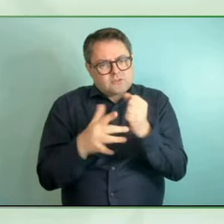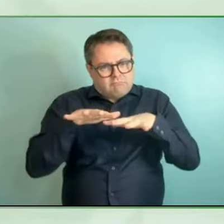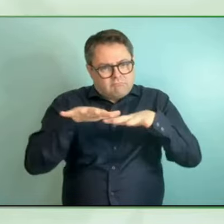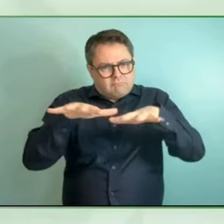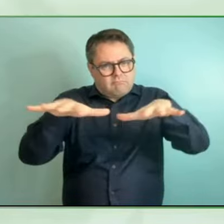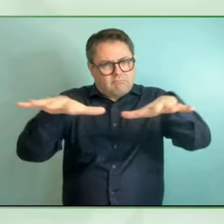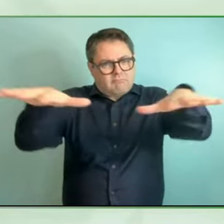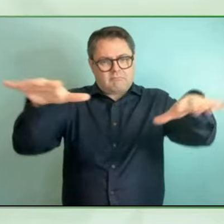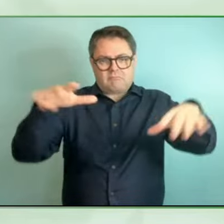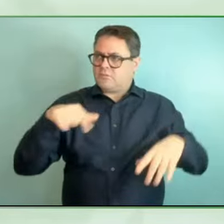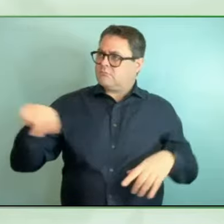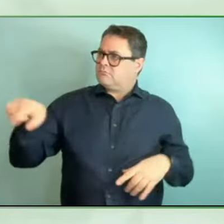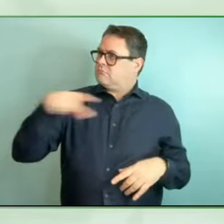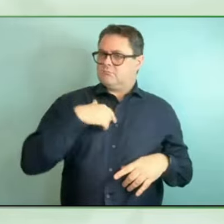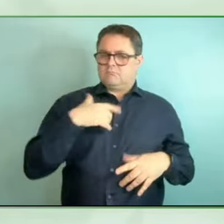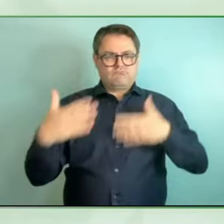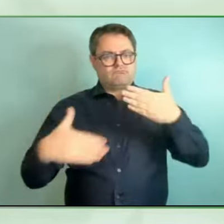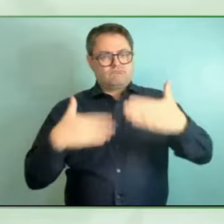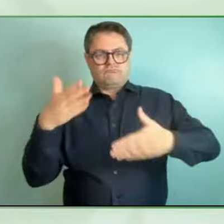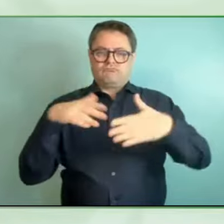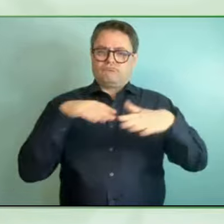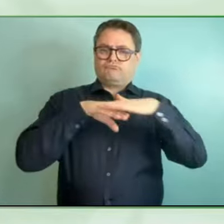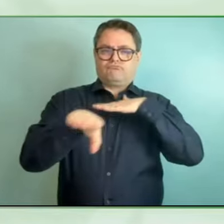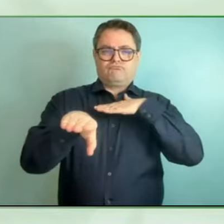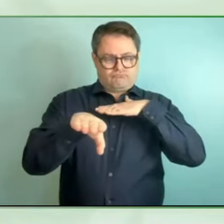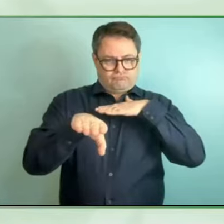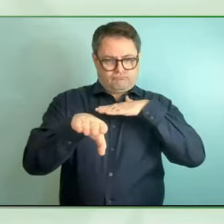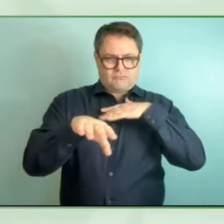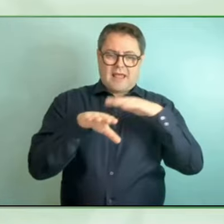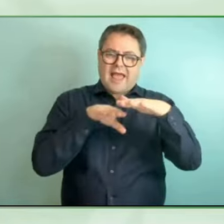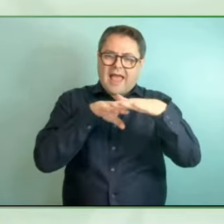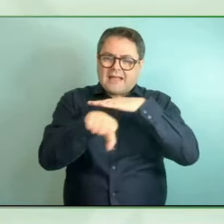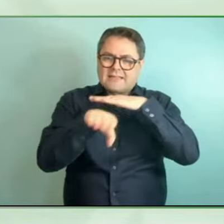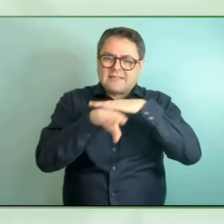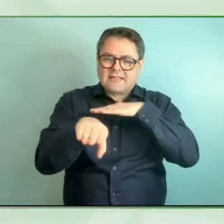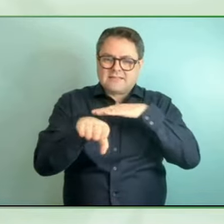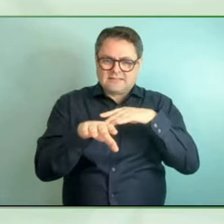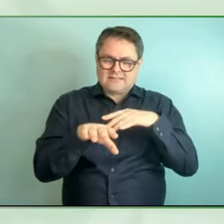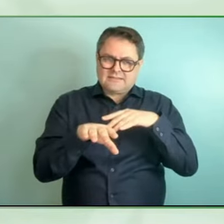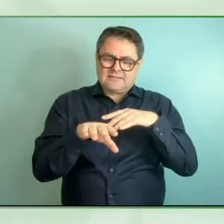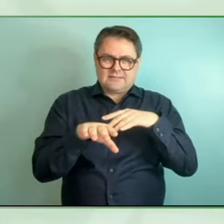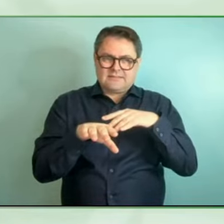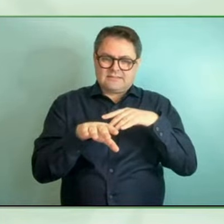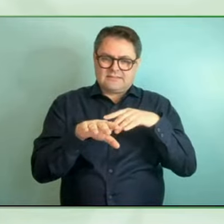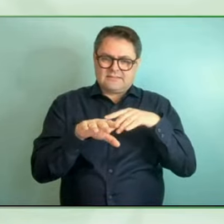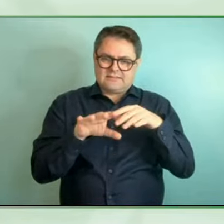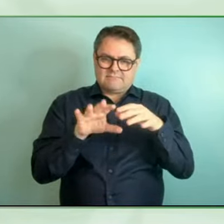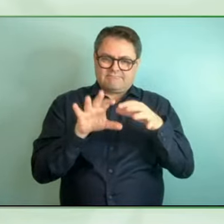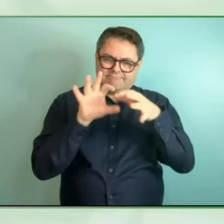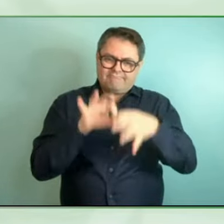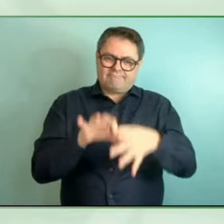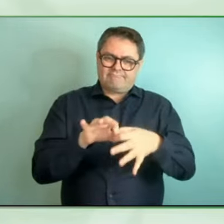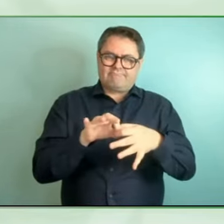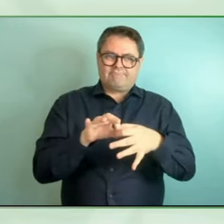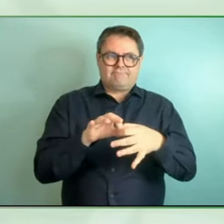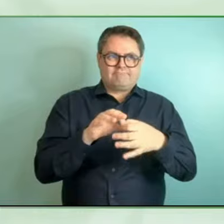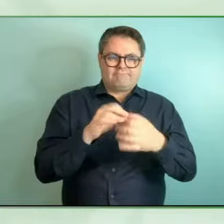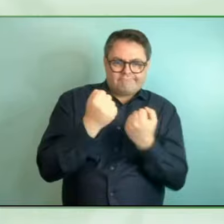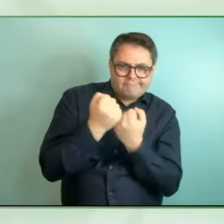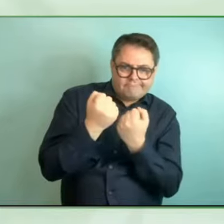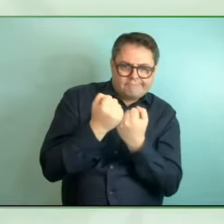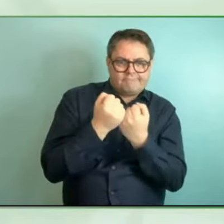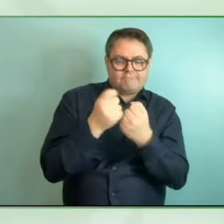and accessibility, for me, it's the two sides of the same coin. So it's very important also. So access to